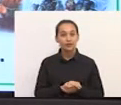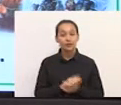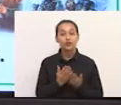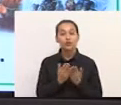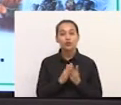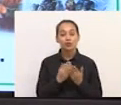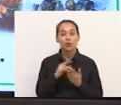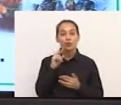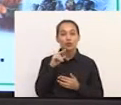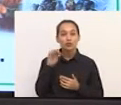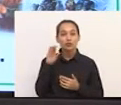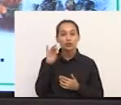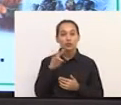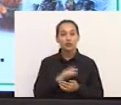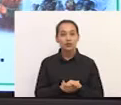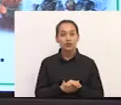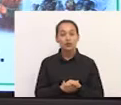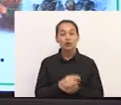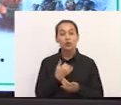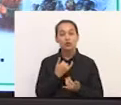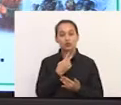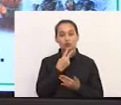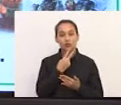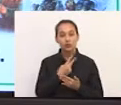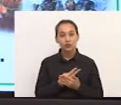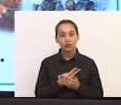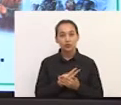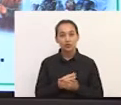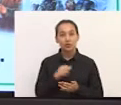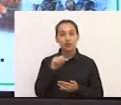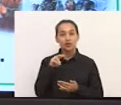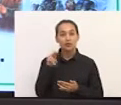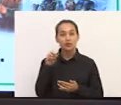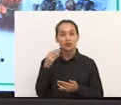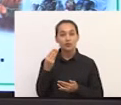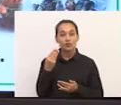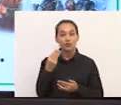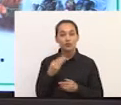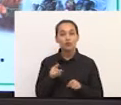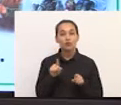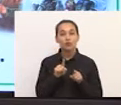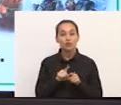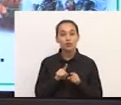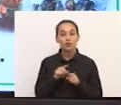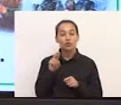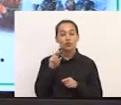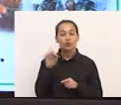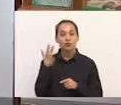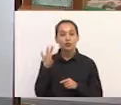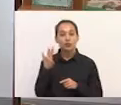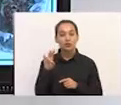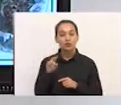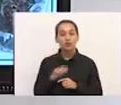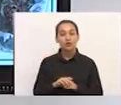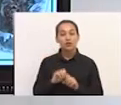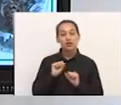Kitobiy dostonlar. Demak, yuqorida aytib o'tganimizdek, Alpomish dostoni mana shu doston turlaridan